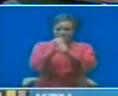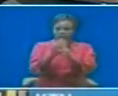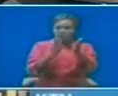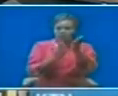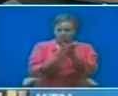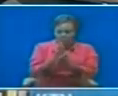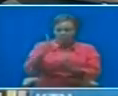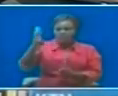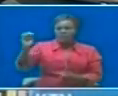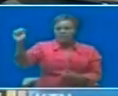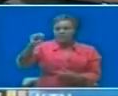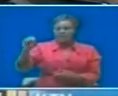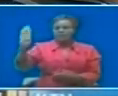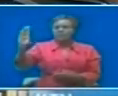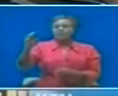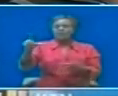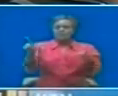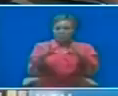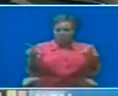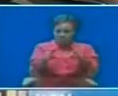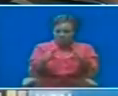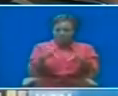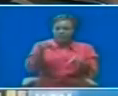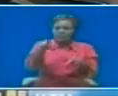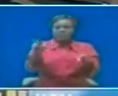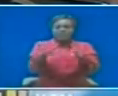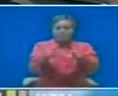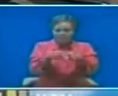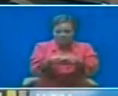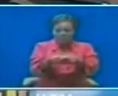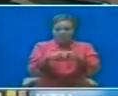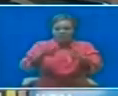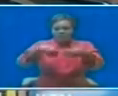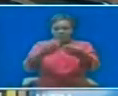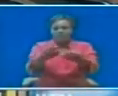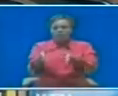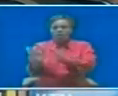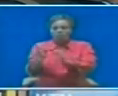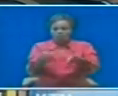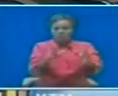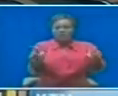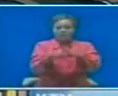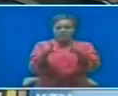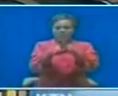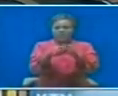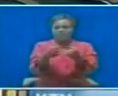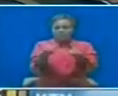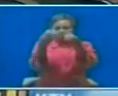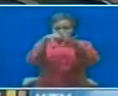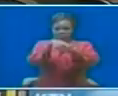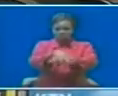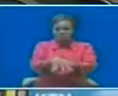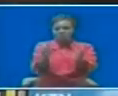BSD license issued to the fifth appellant herein is duly aligned to the constitutional and